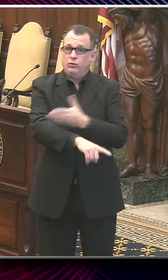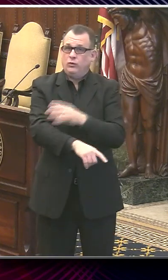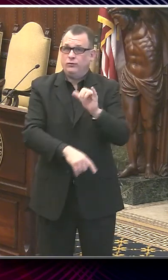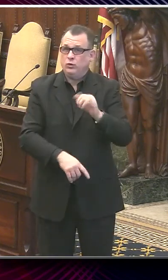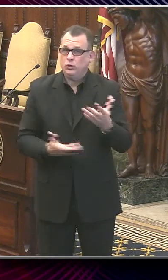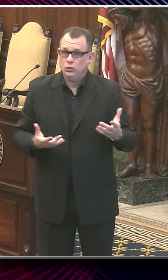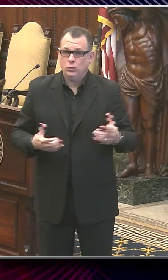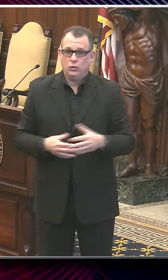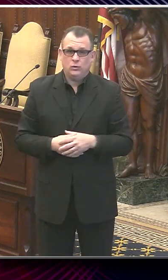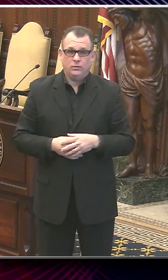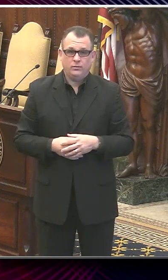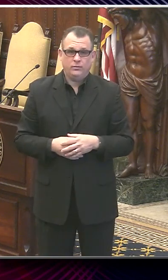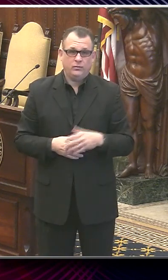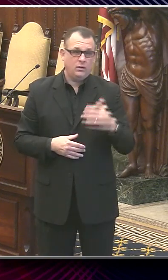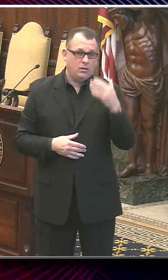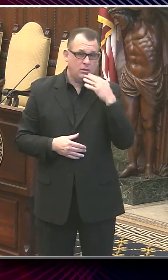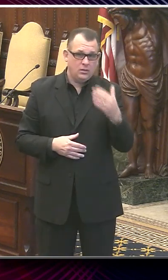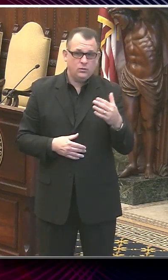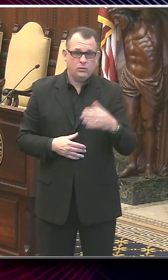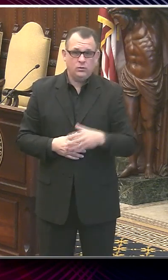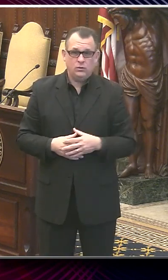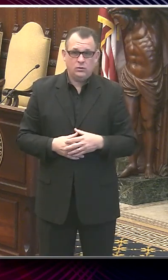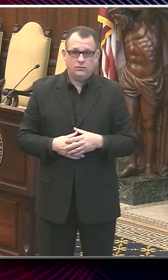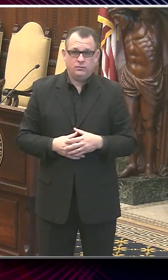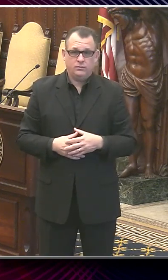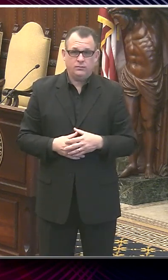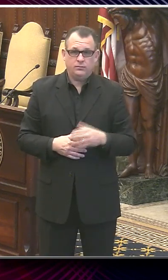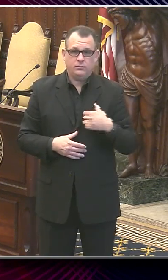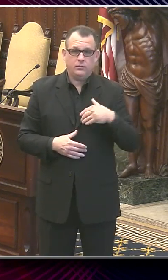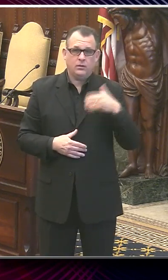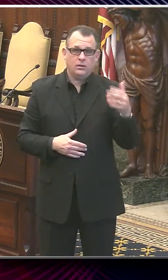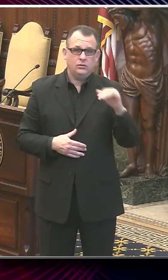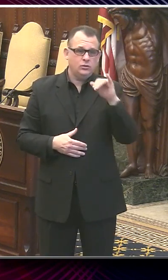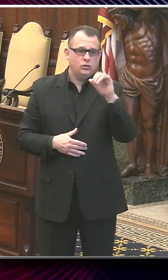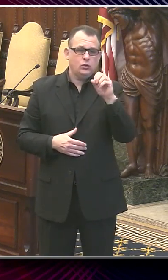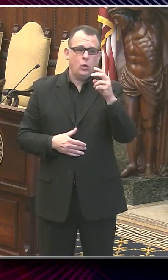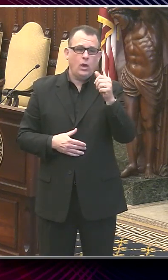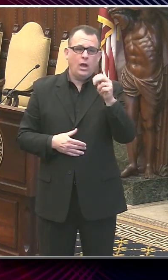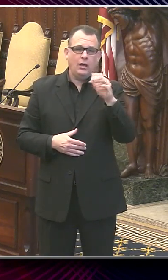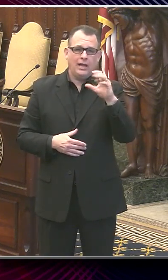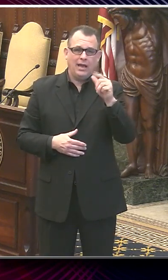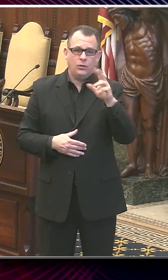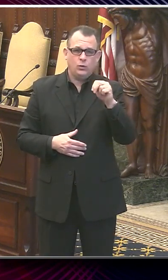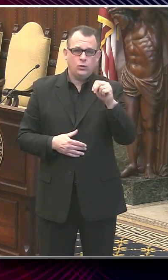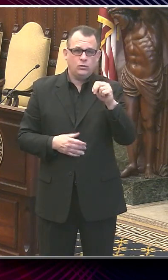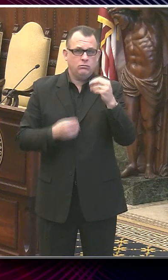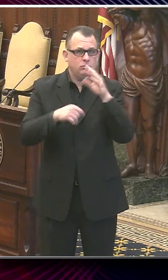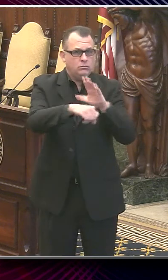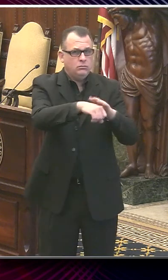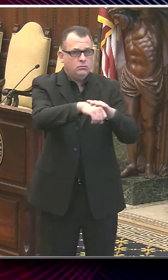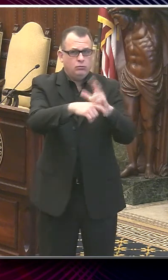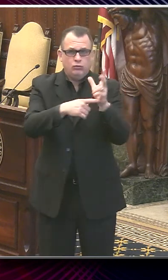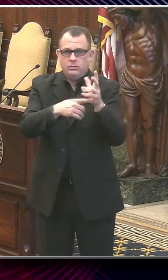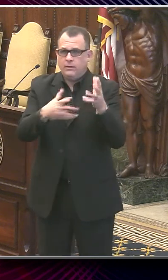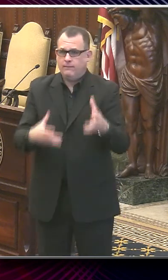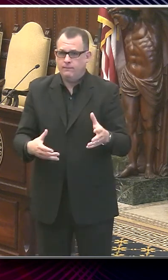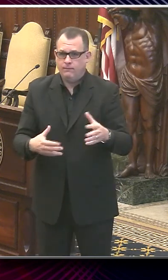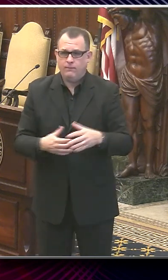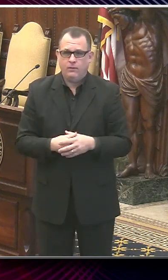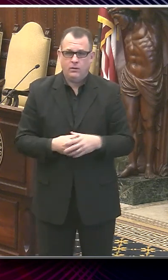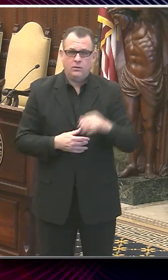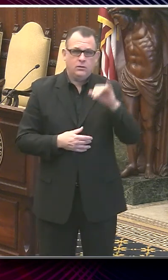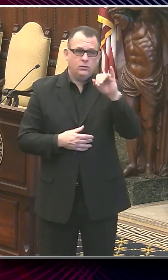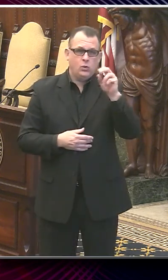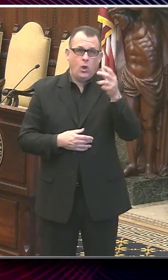Thank you, Denise. Let's go now to Johann Calhoun. We have 3 minutes left and 3 questioners. So Johann,